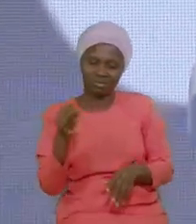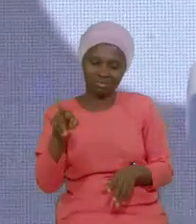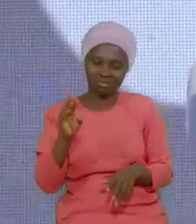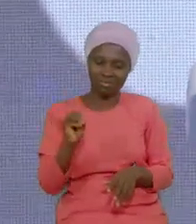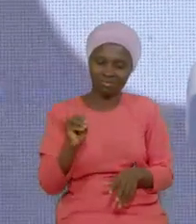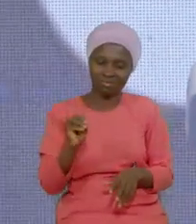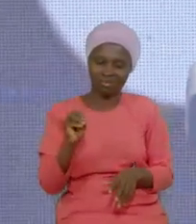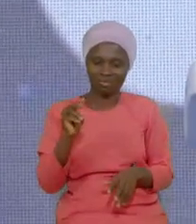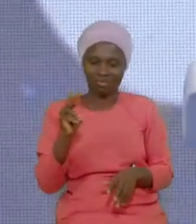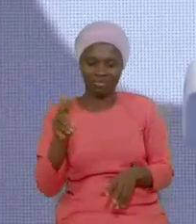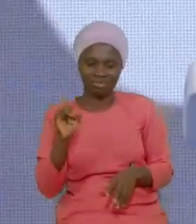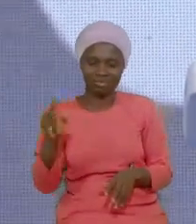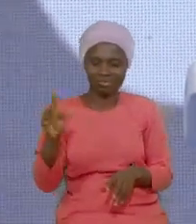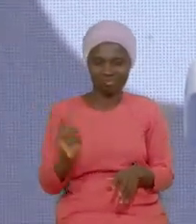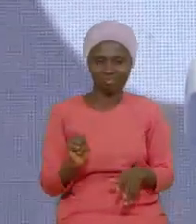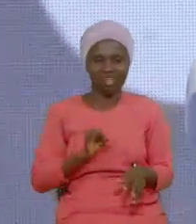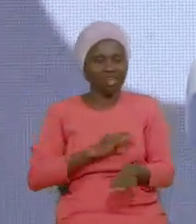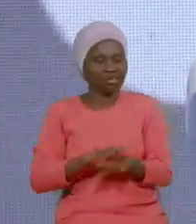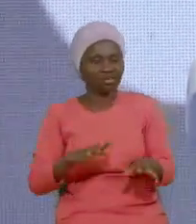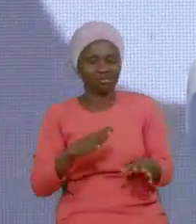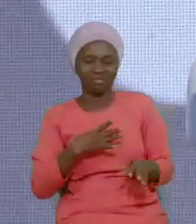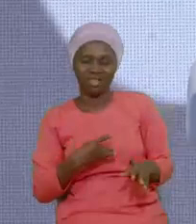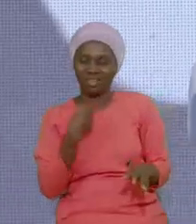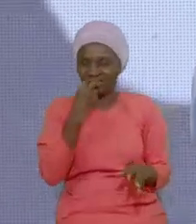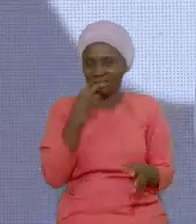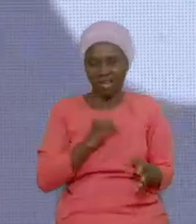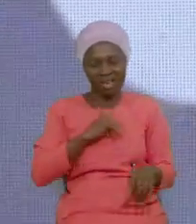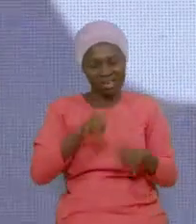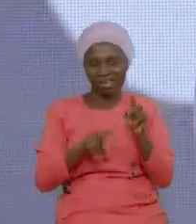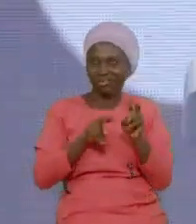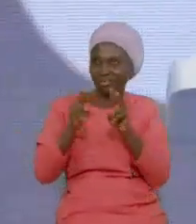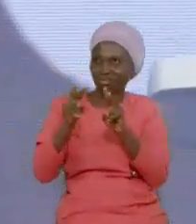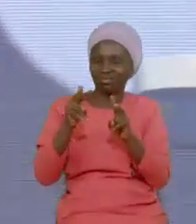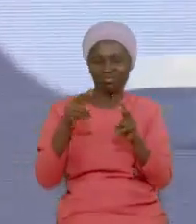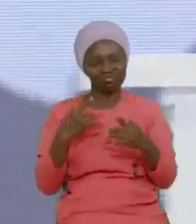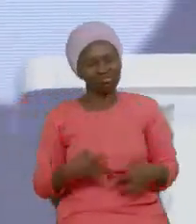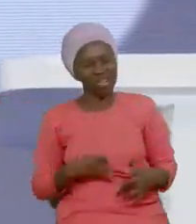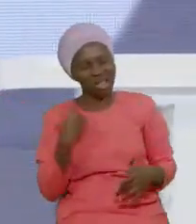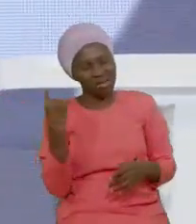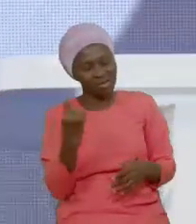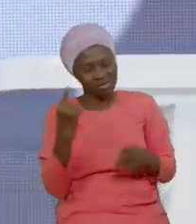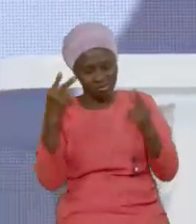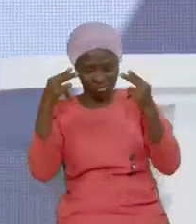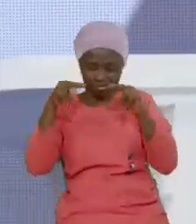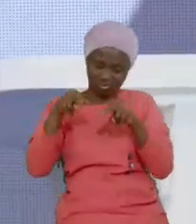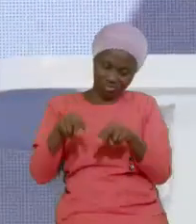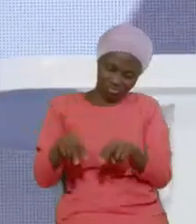look up. I'm always looking down. I am